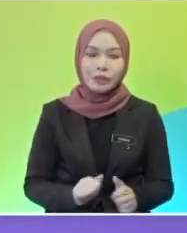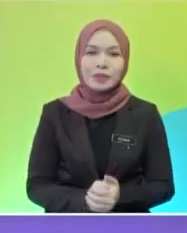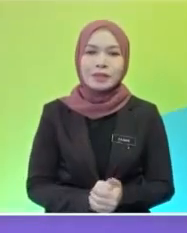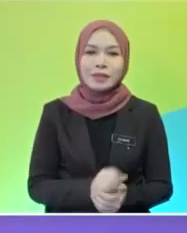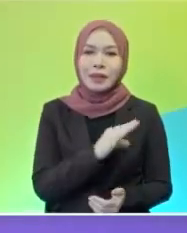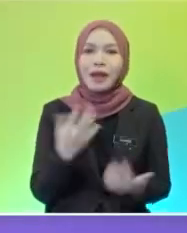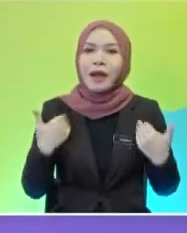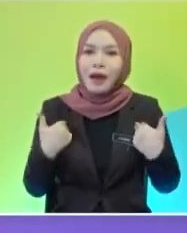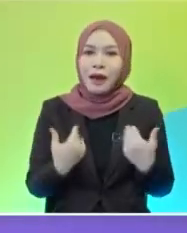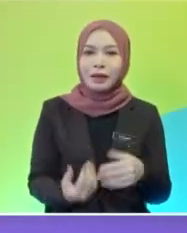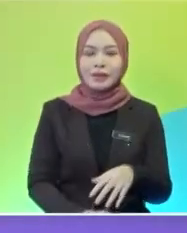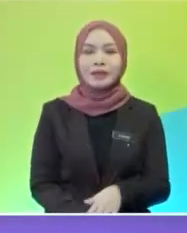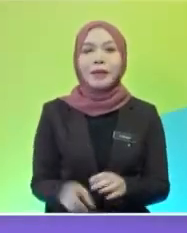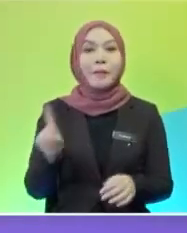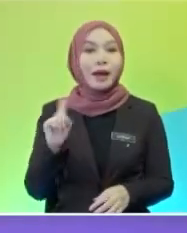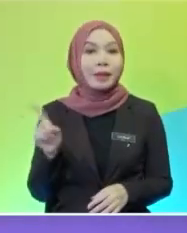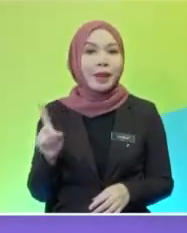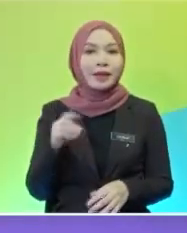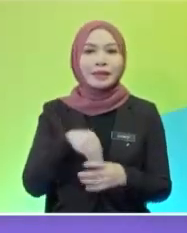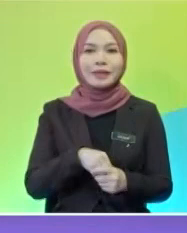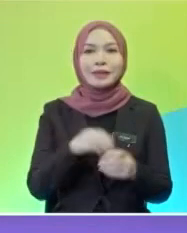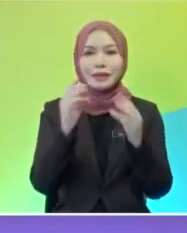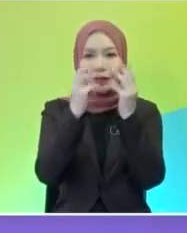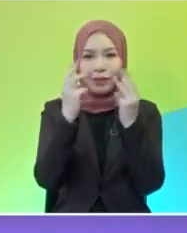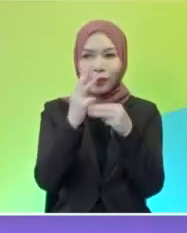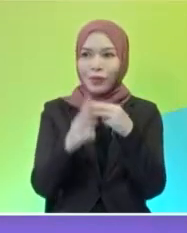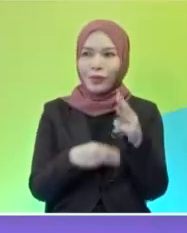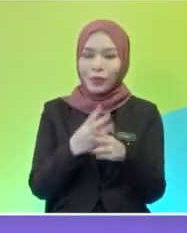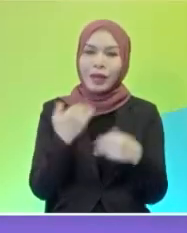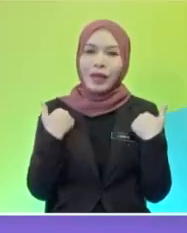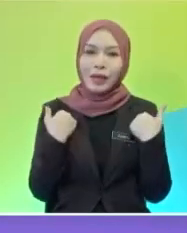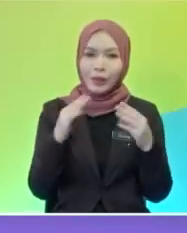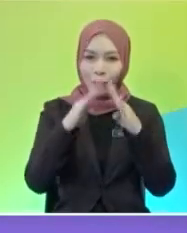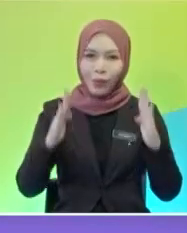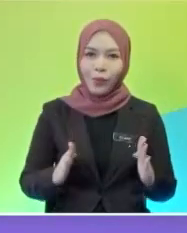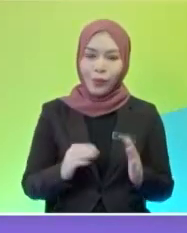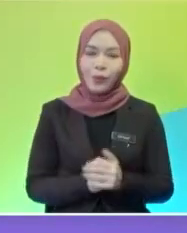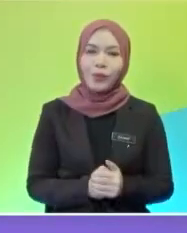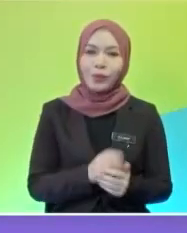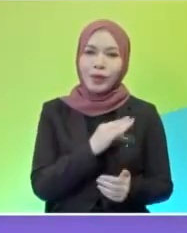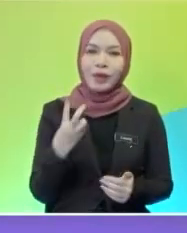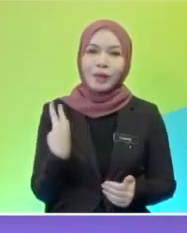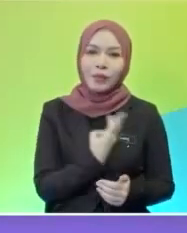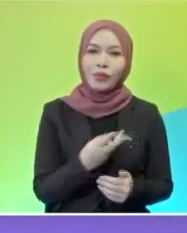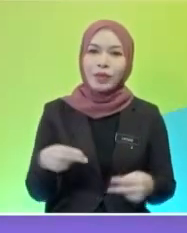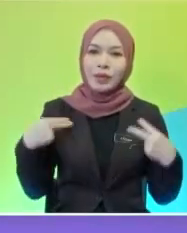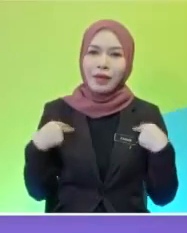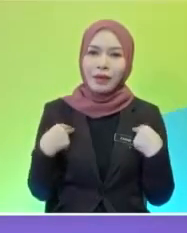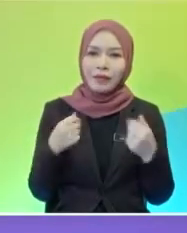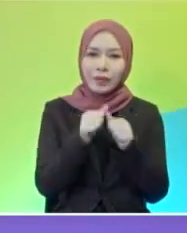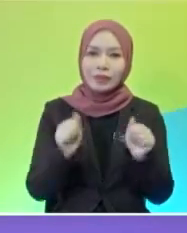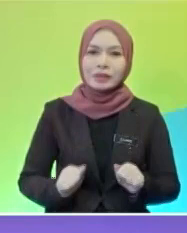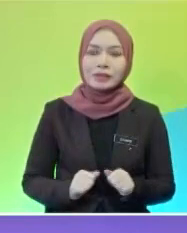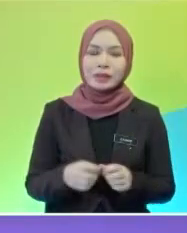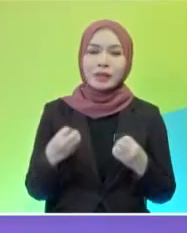are everywhere. And at home, we have things, objects which have the same shape with what we have learned